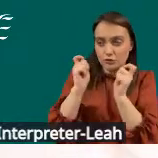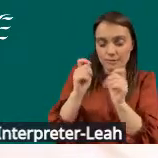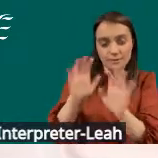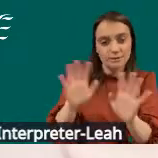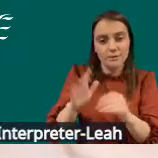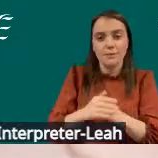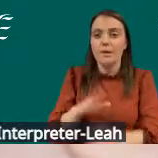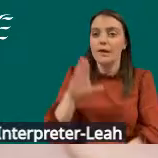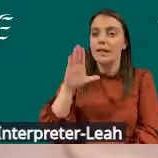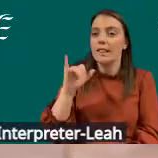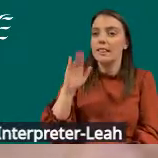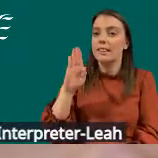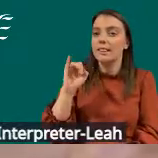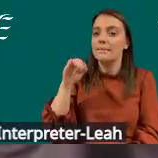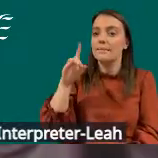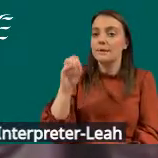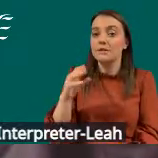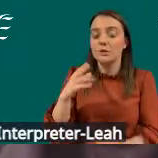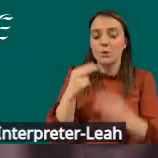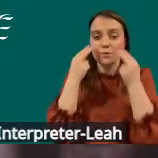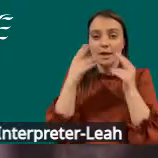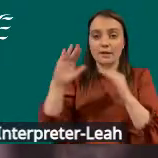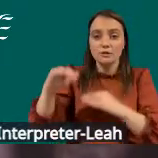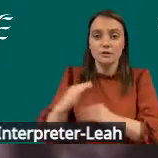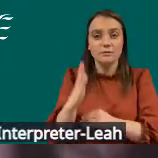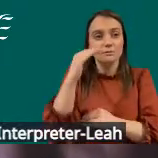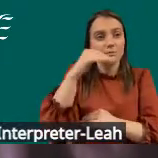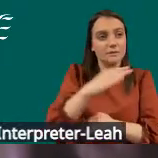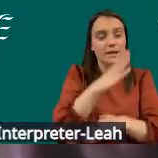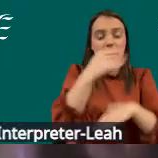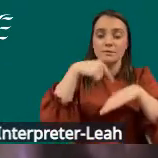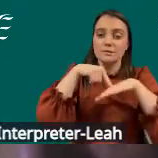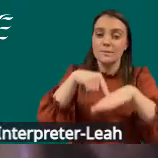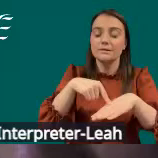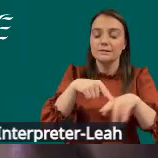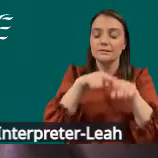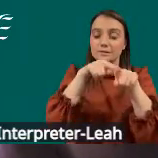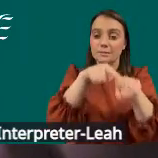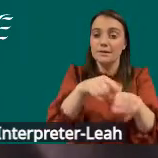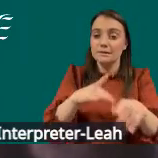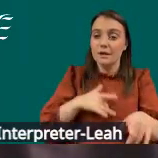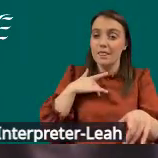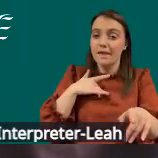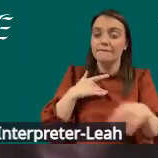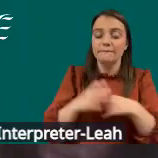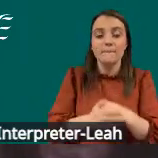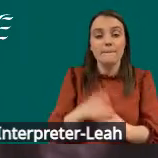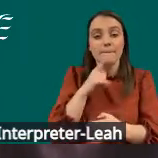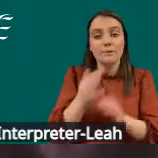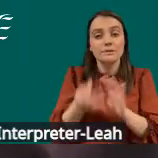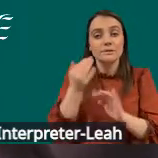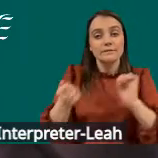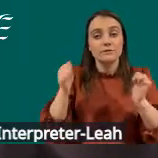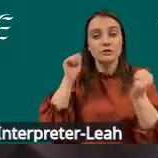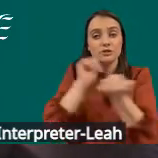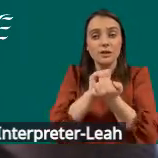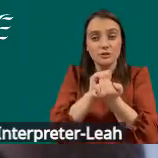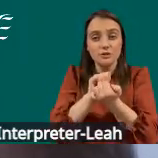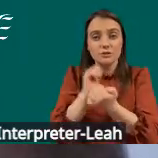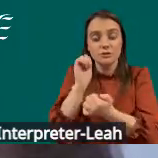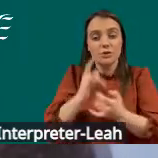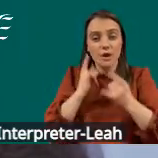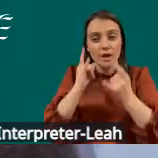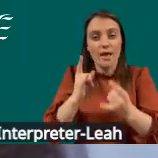Libido naturally goes up and down during one's life course. However, if changes in your sexual health bother you,